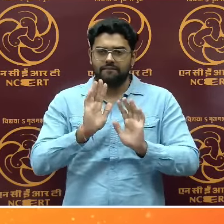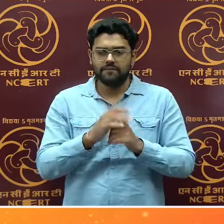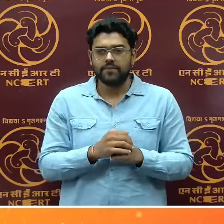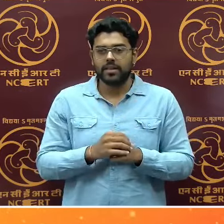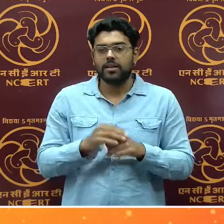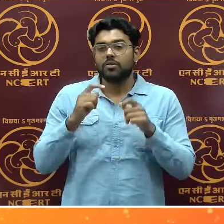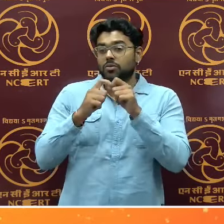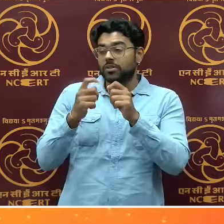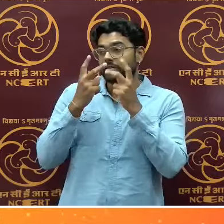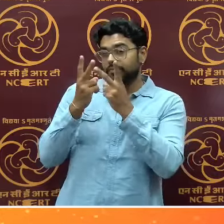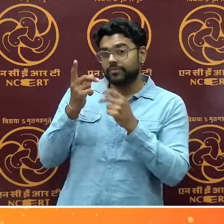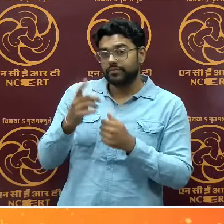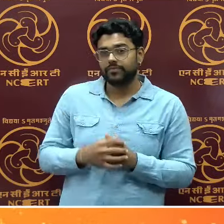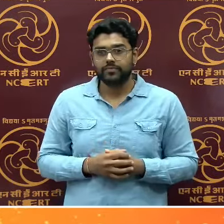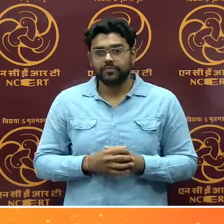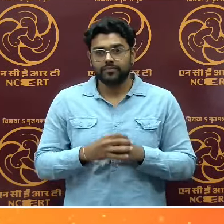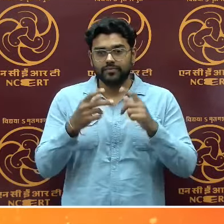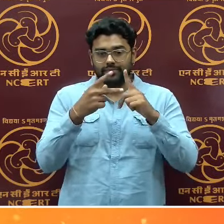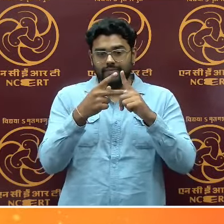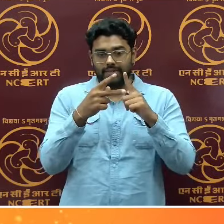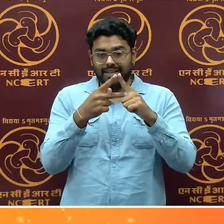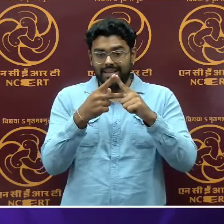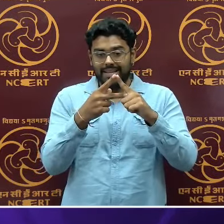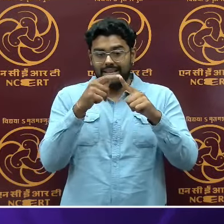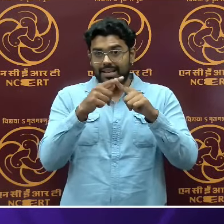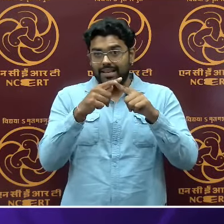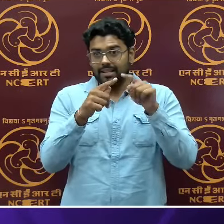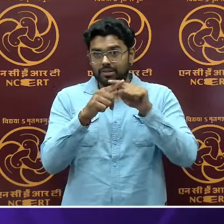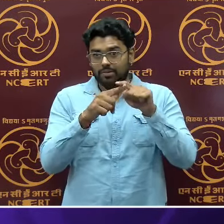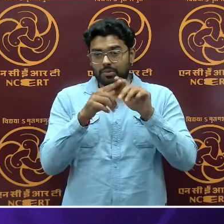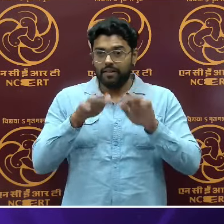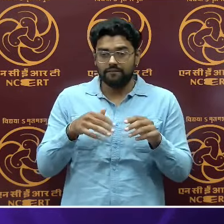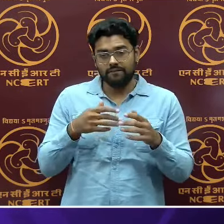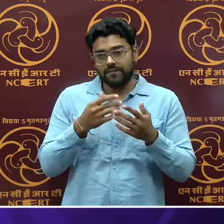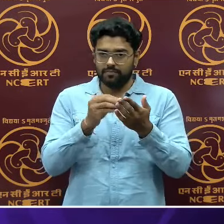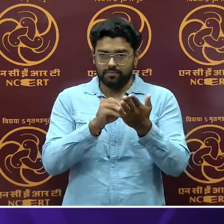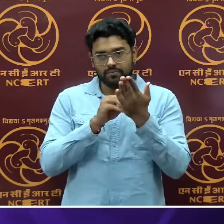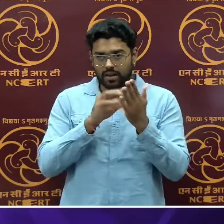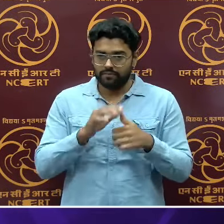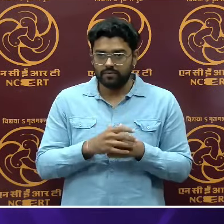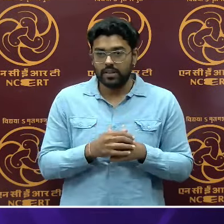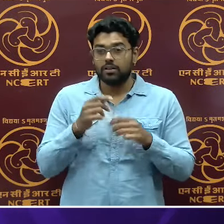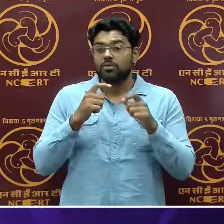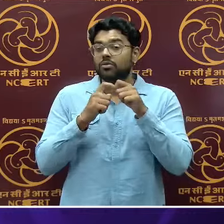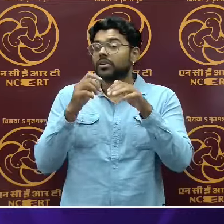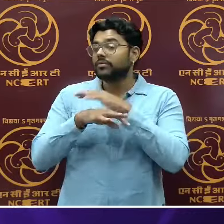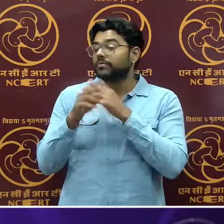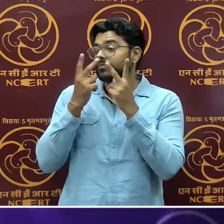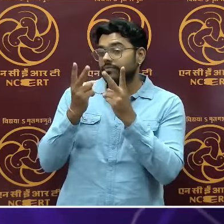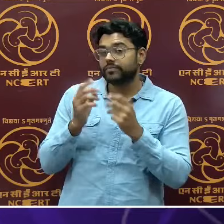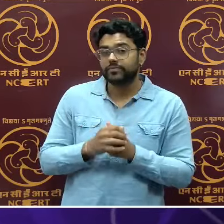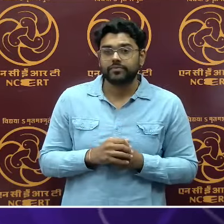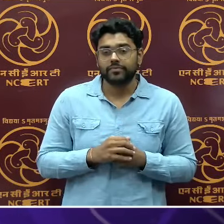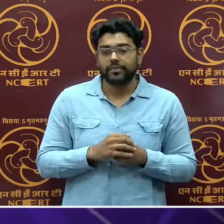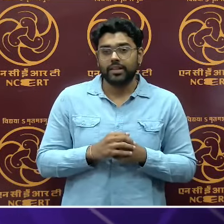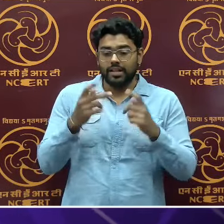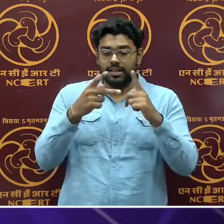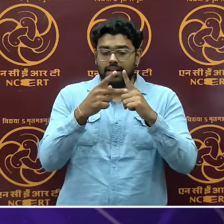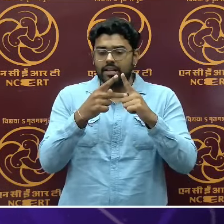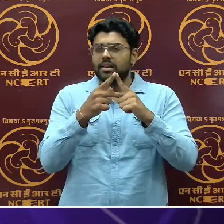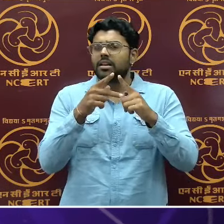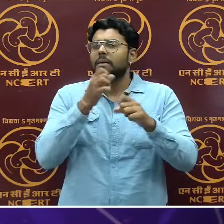particular question, two sides and the included angle is given to us. The question says, how do we construct a